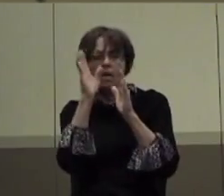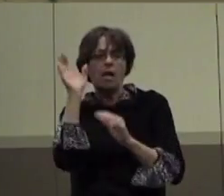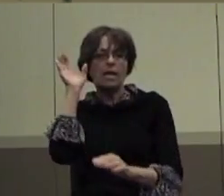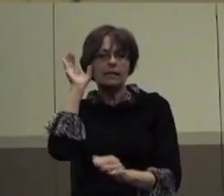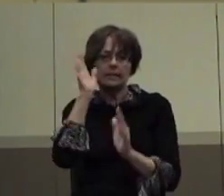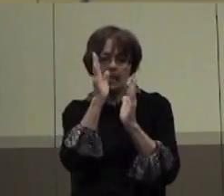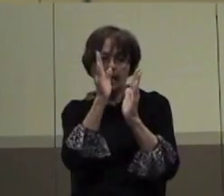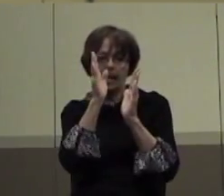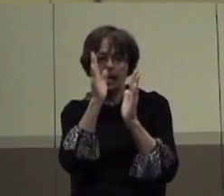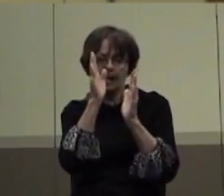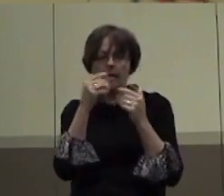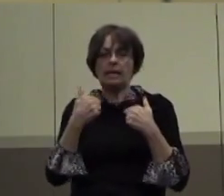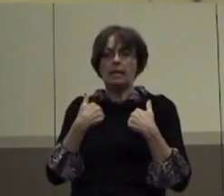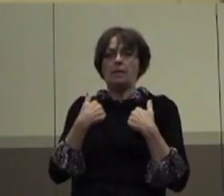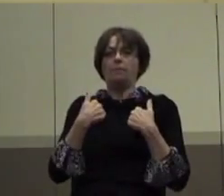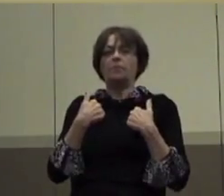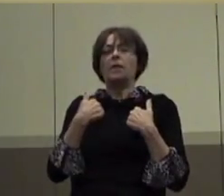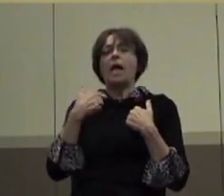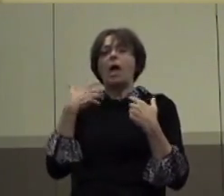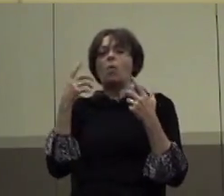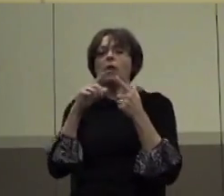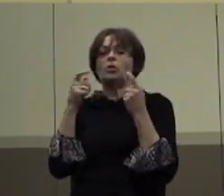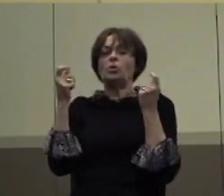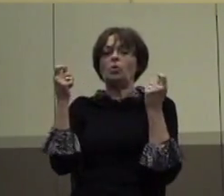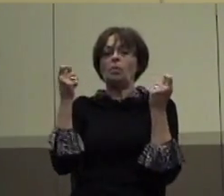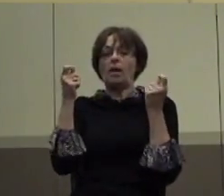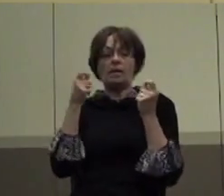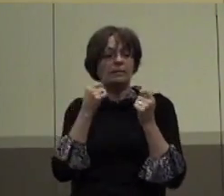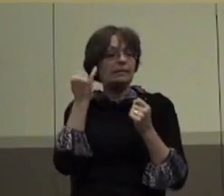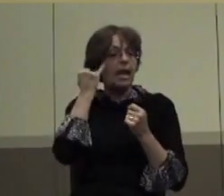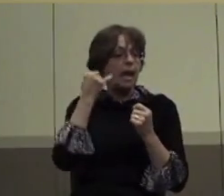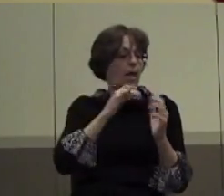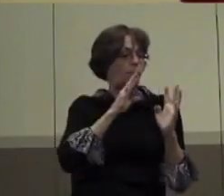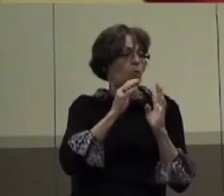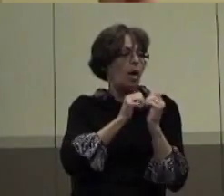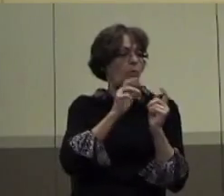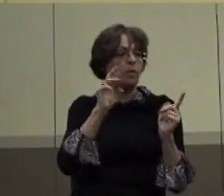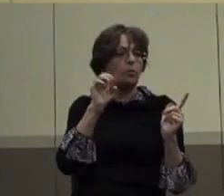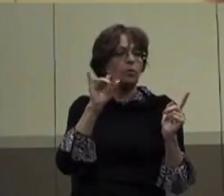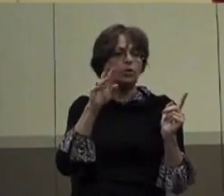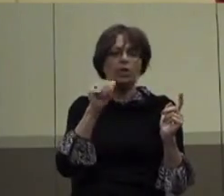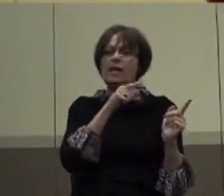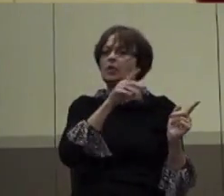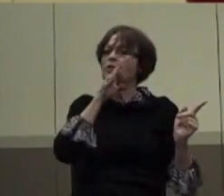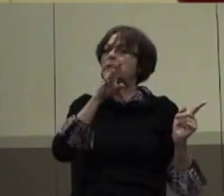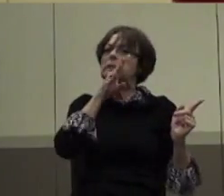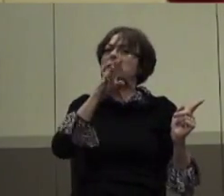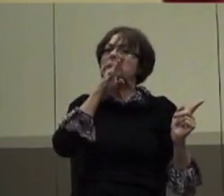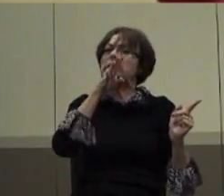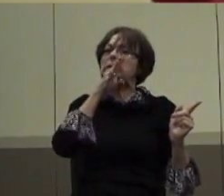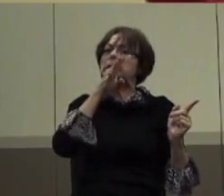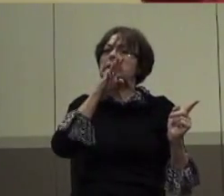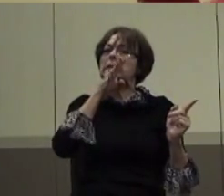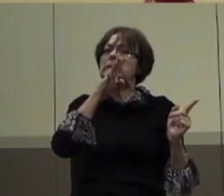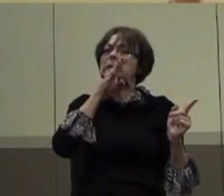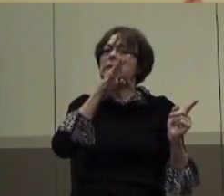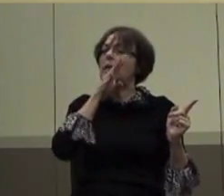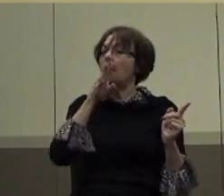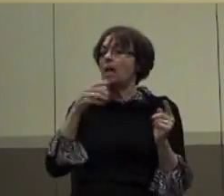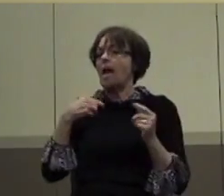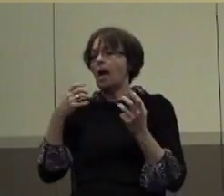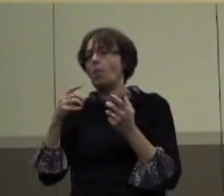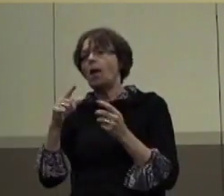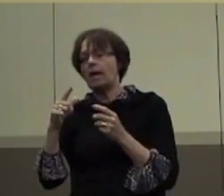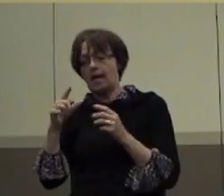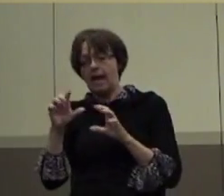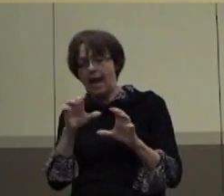of want to modulate. If all of a sudden I'm talking to Regina here and she's just really way up here, all loaded, I want to